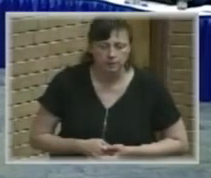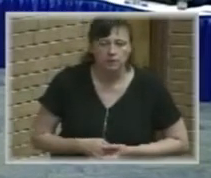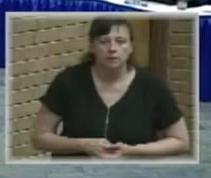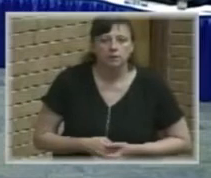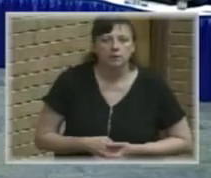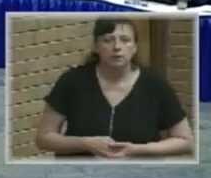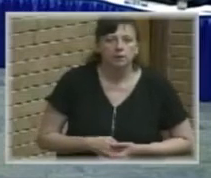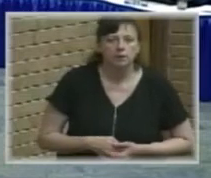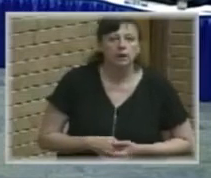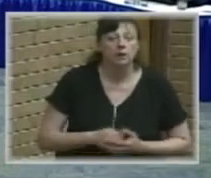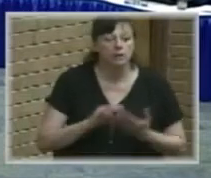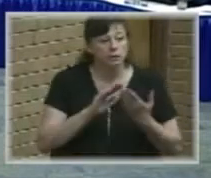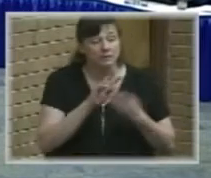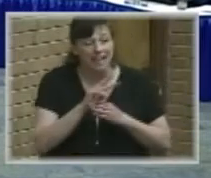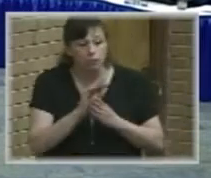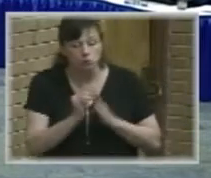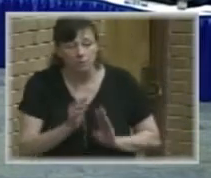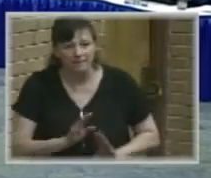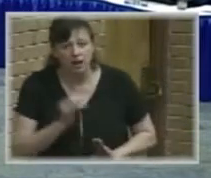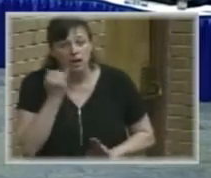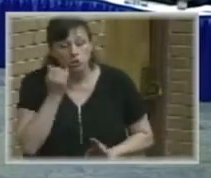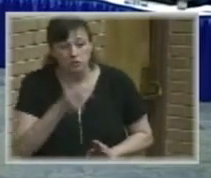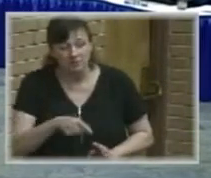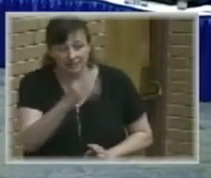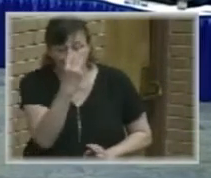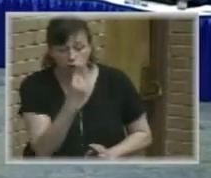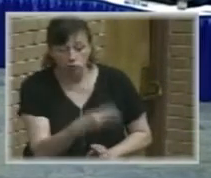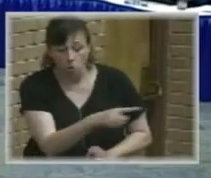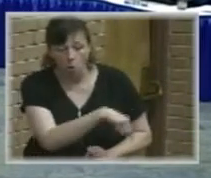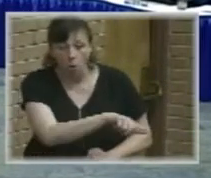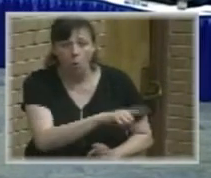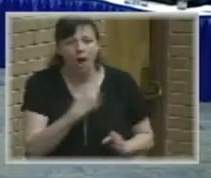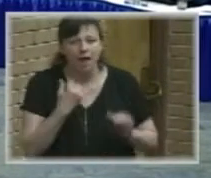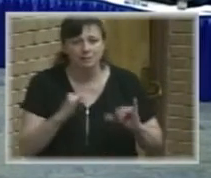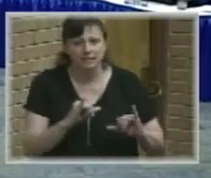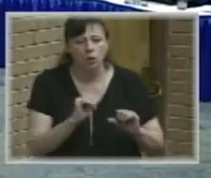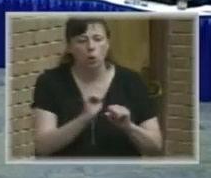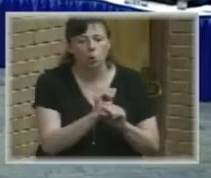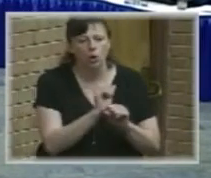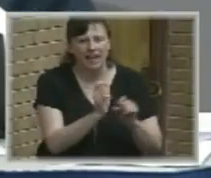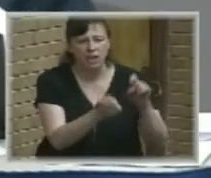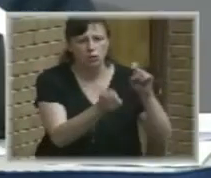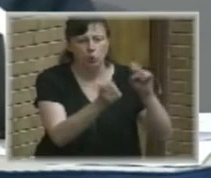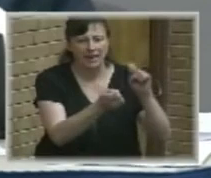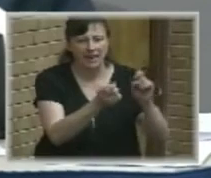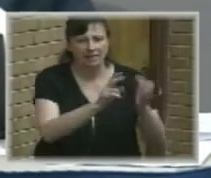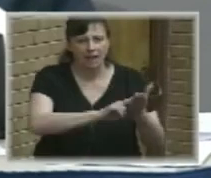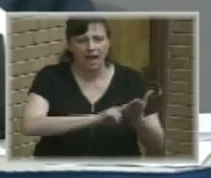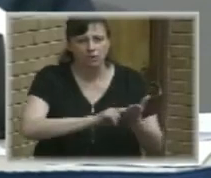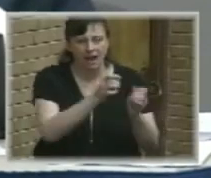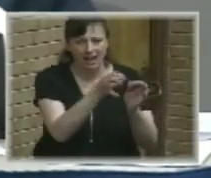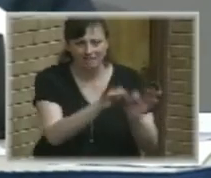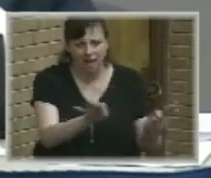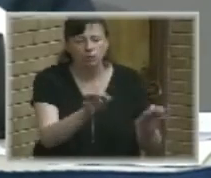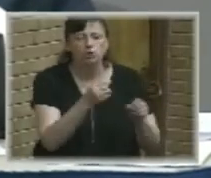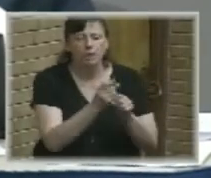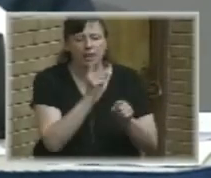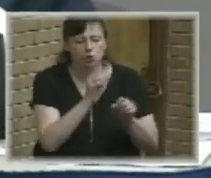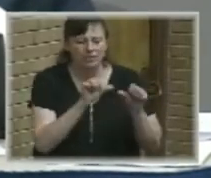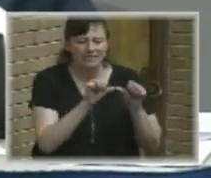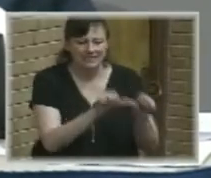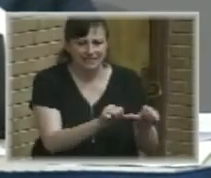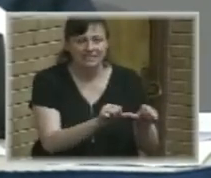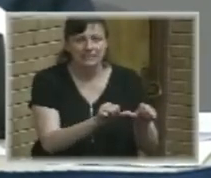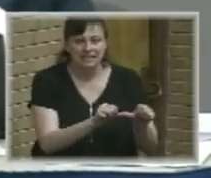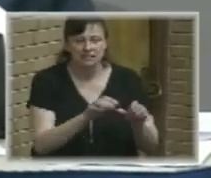Supervisor, if I may, just so the board is aware, I'm still working on tweaking the contract language to make sure that it's consistent with